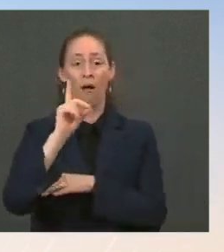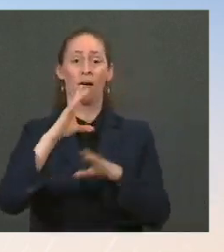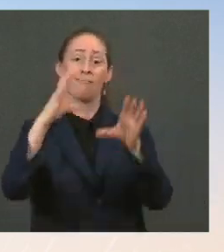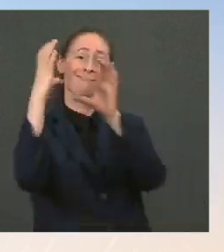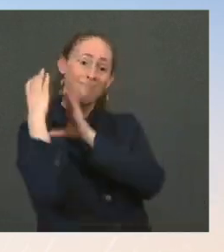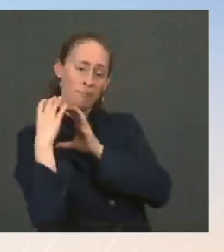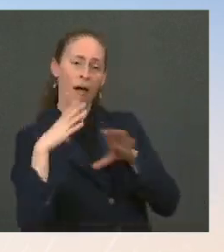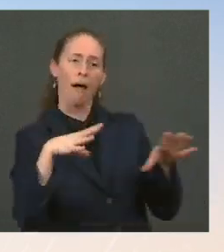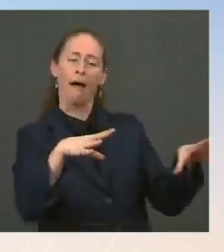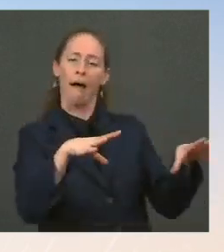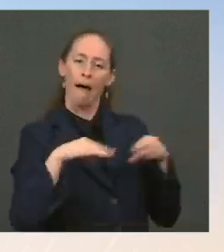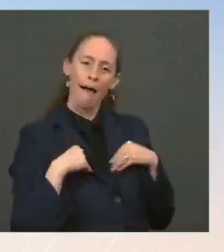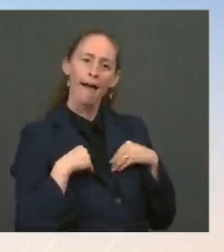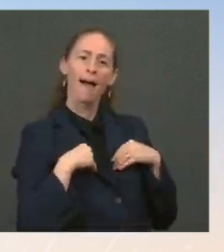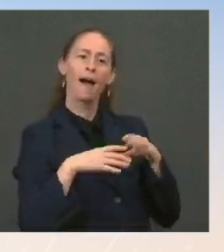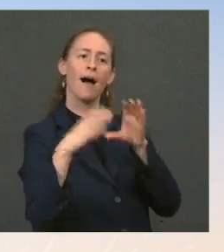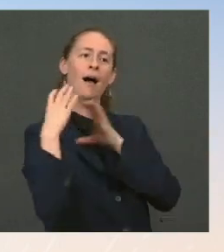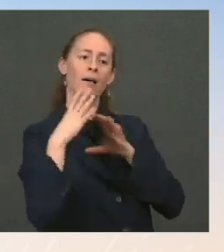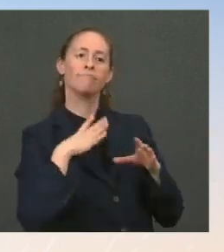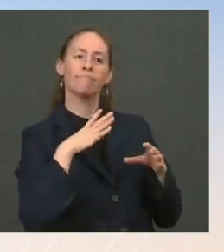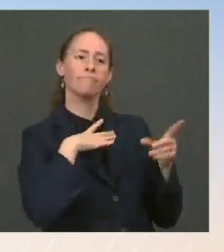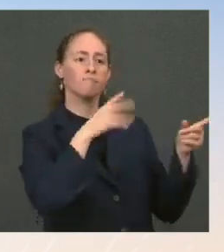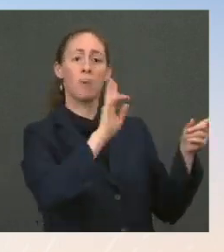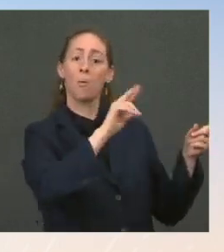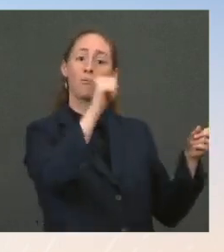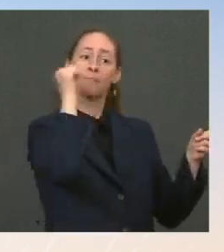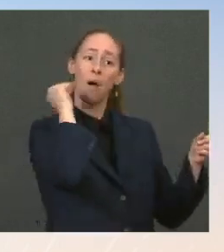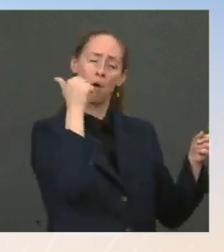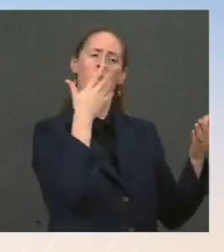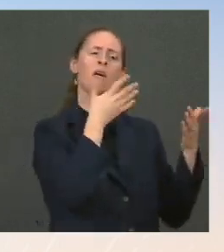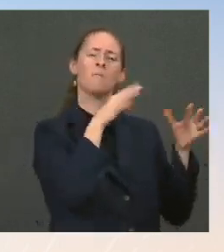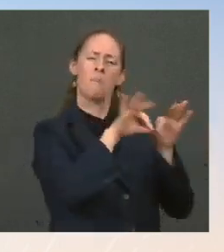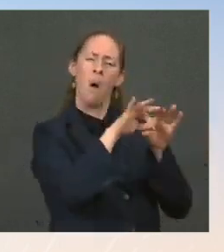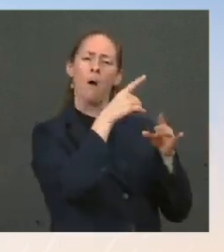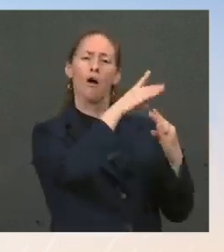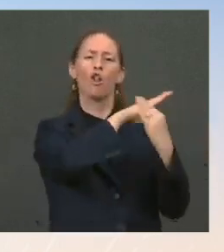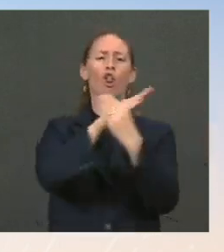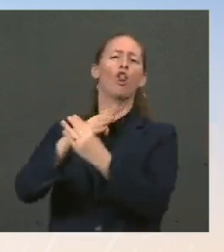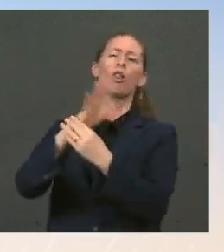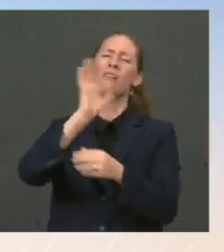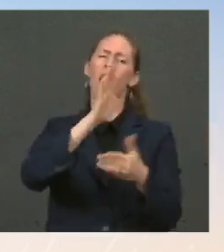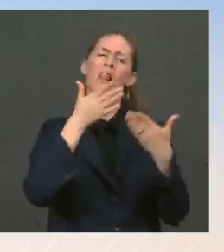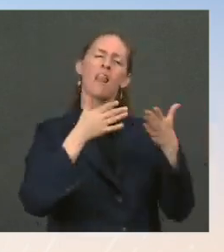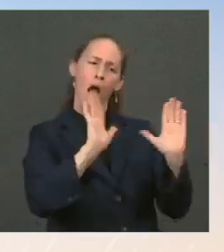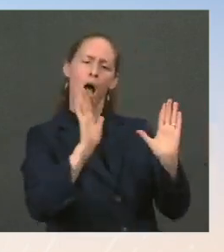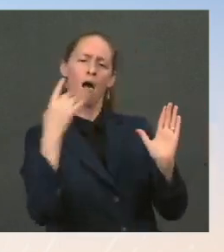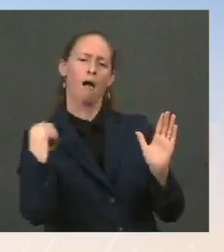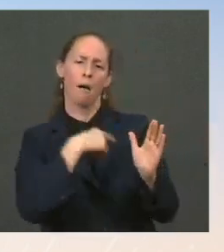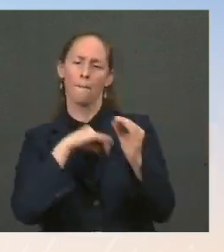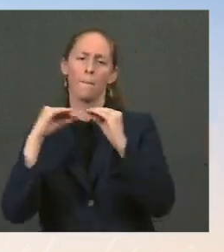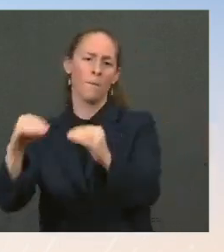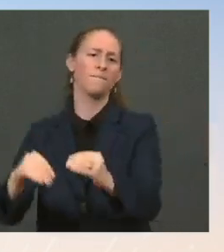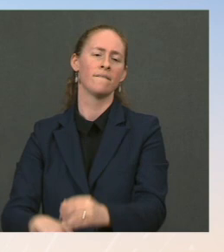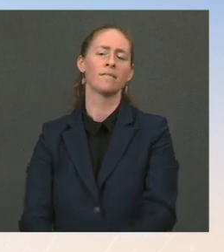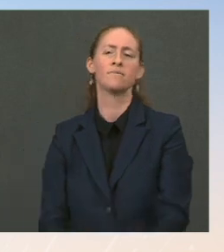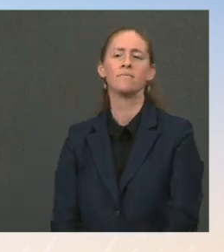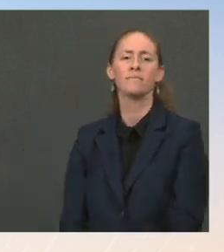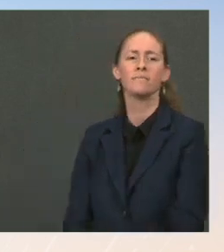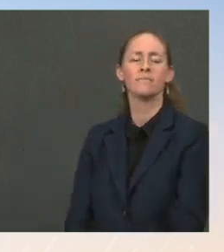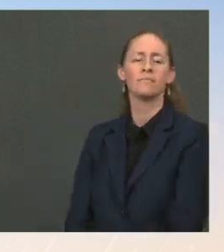Republican votes, to raise the debt ceiling. You just need to allow us to proceed with that vote. On the testing question that had come up about the rapid